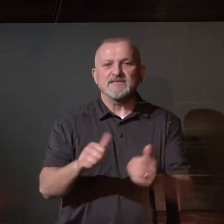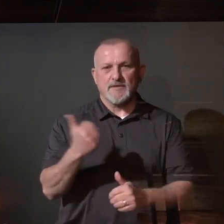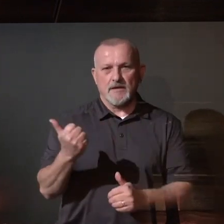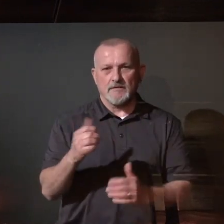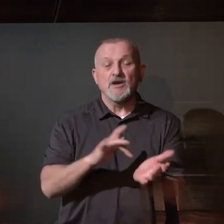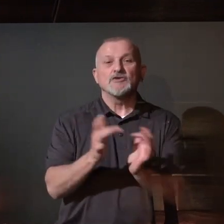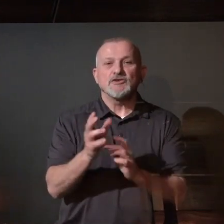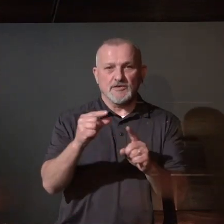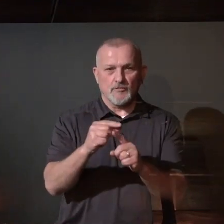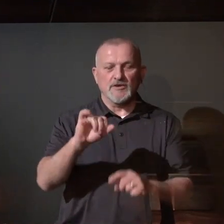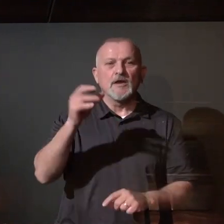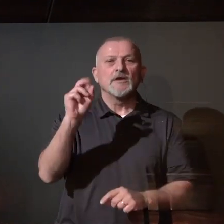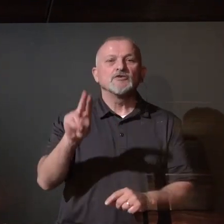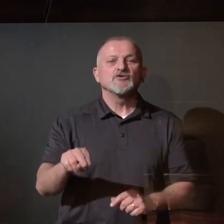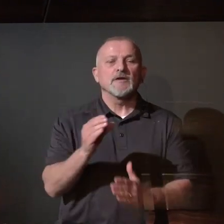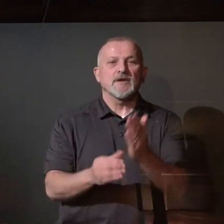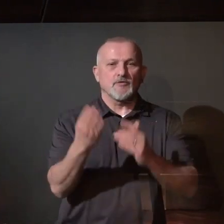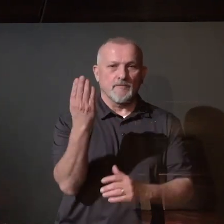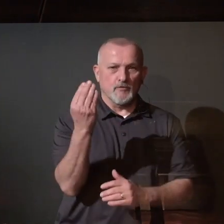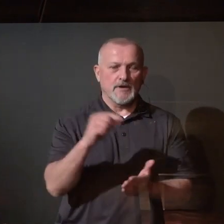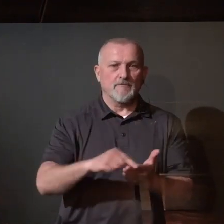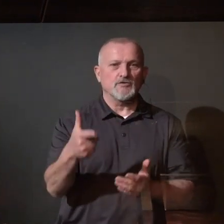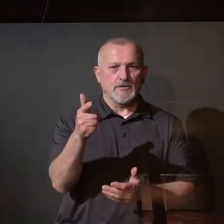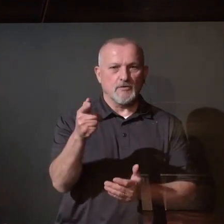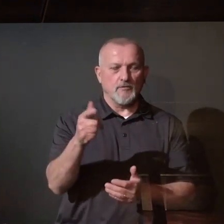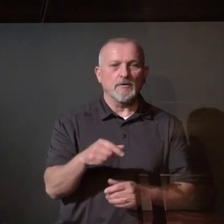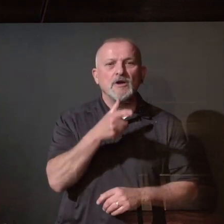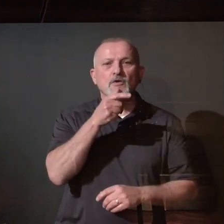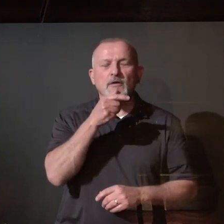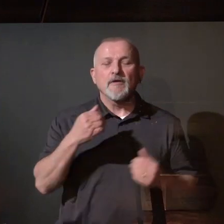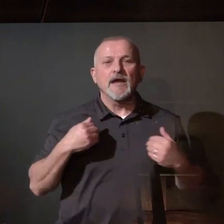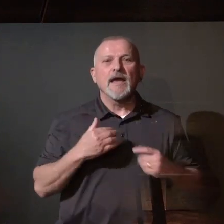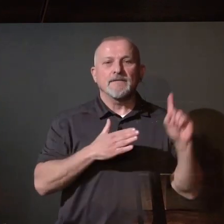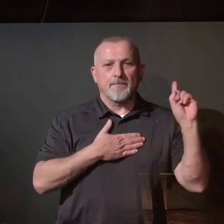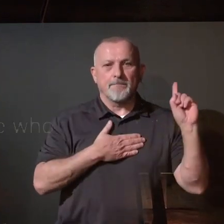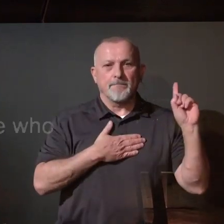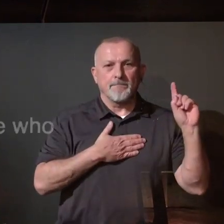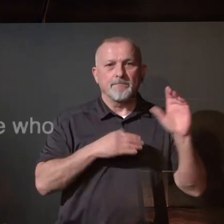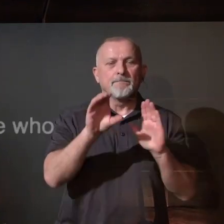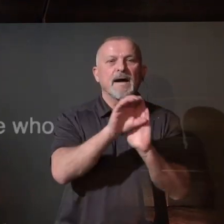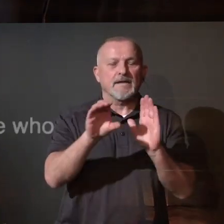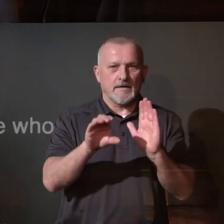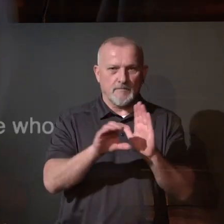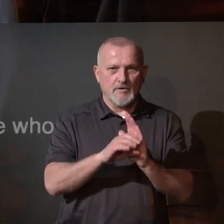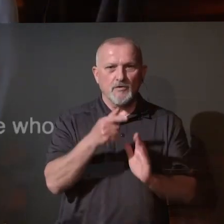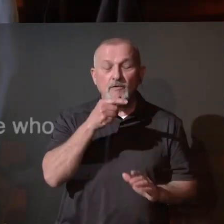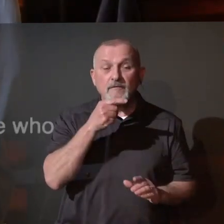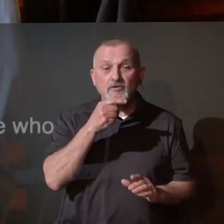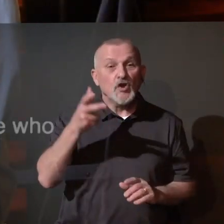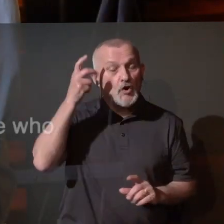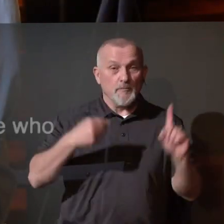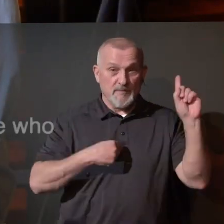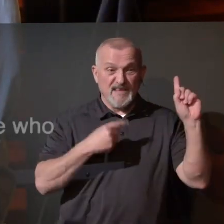his own words, tells us. John chapter 14, verse 21 says, "Whoever has my commands, whoever's heard me tell him what to